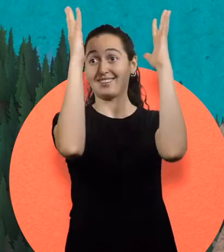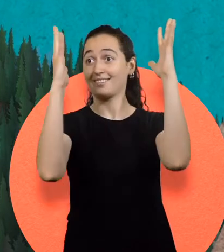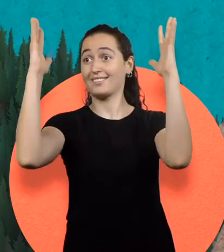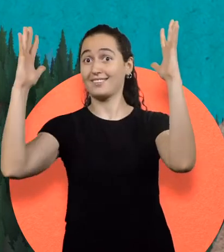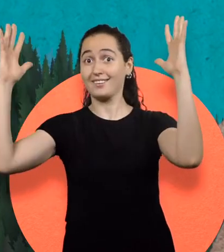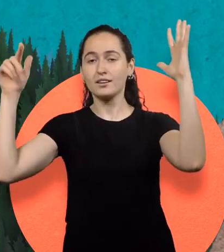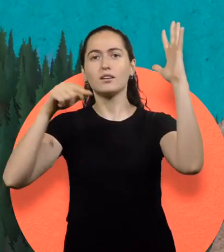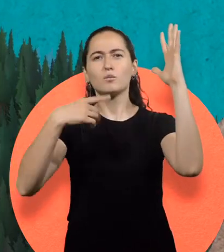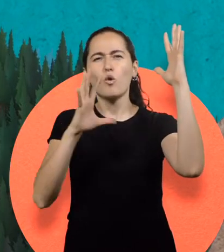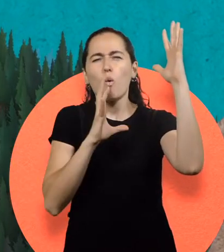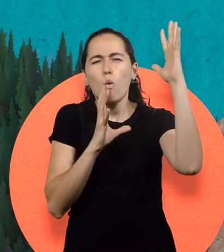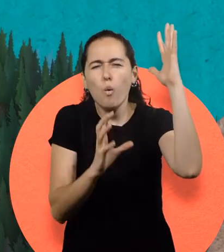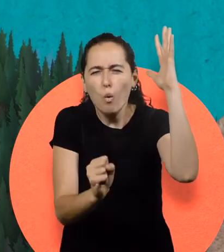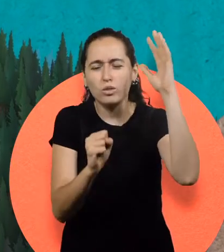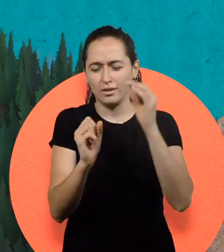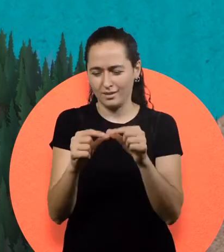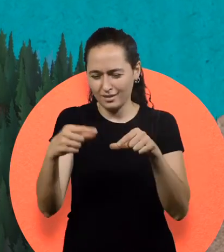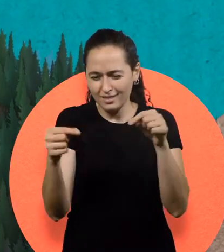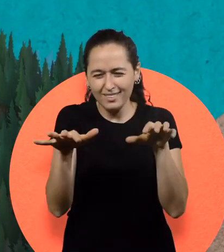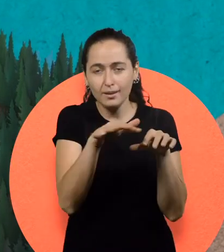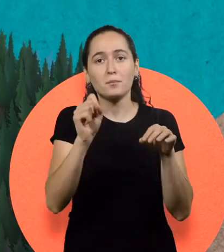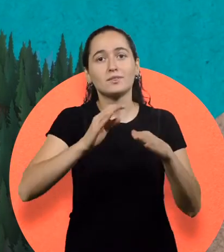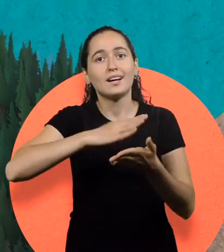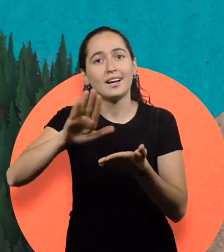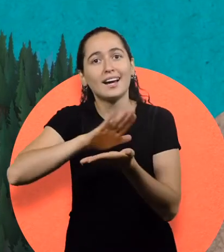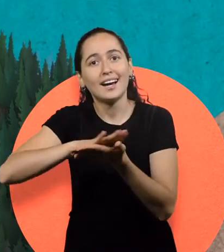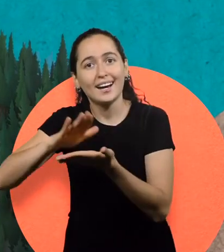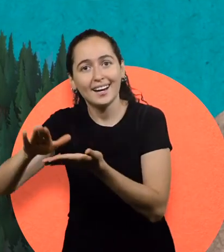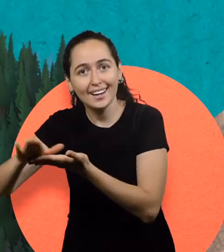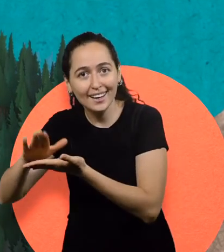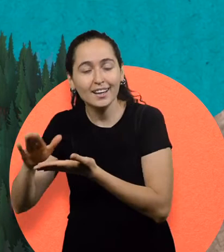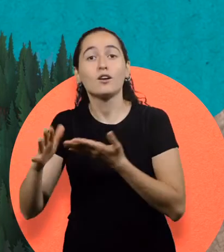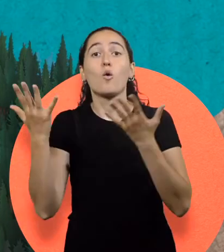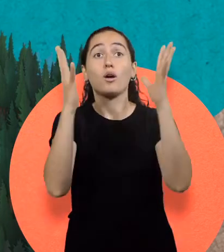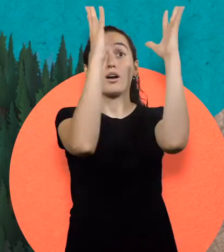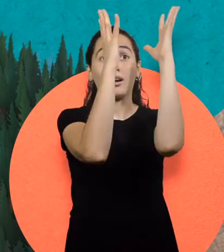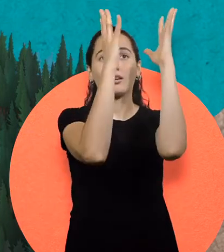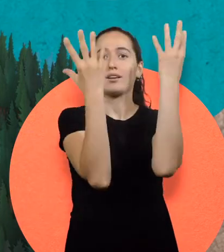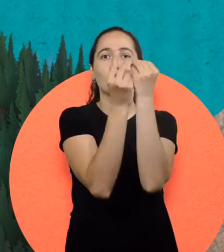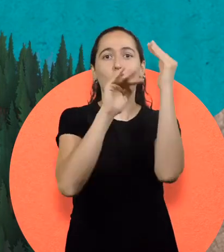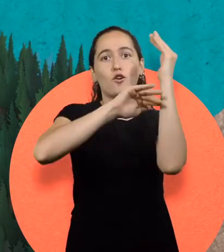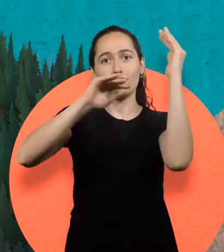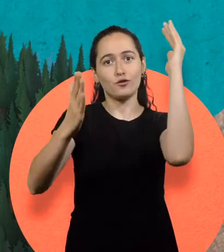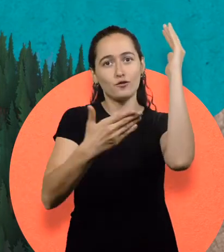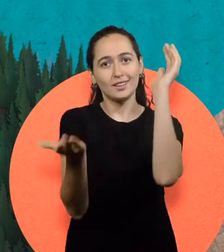important we look after and manage the countryside, so that fires don't turn into huge forest fires.